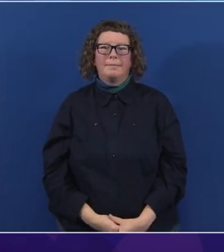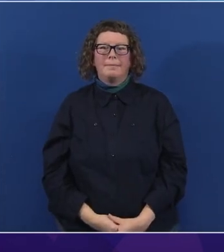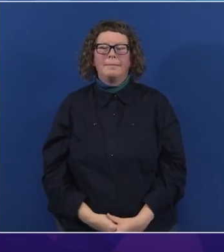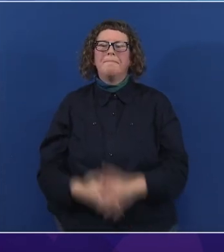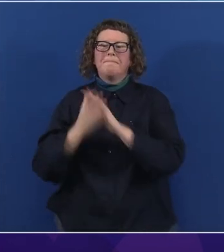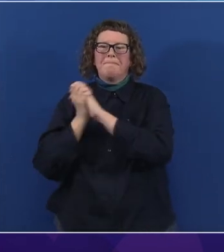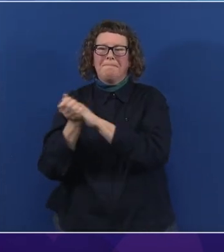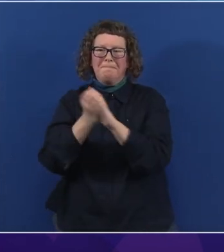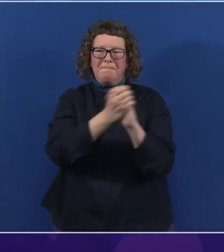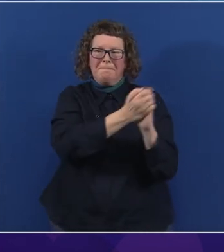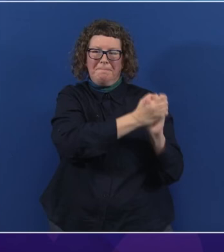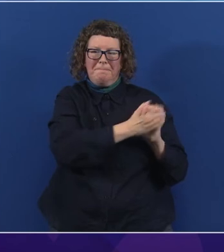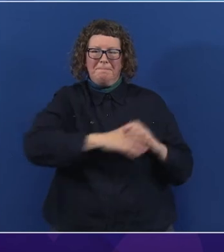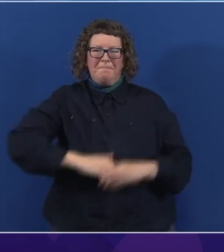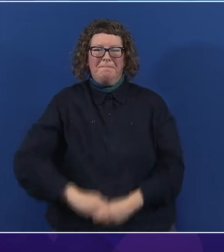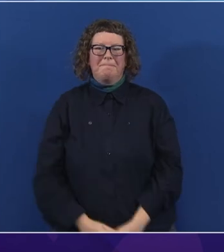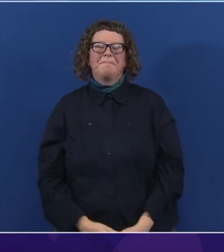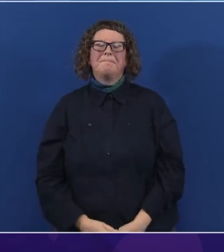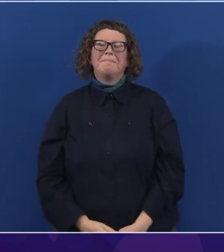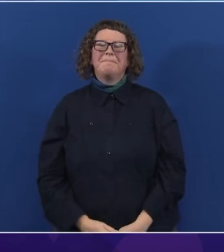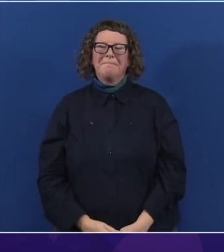Congratulations.